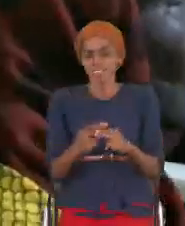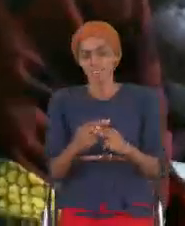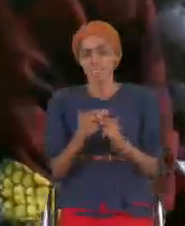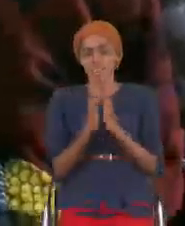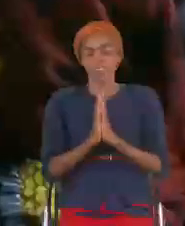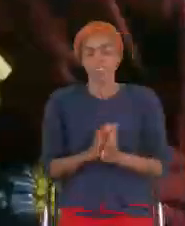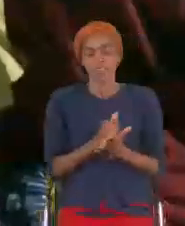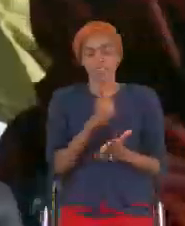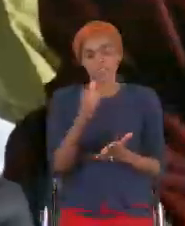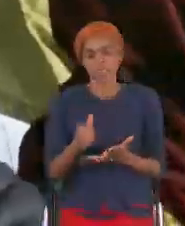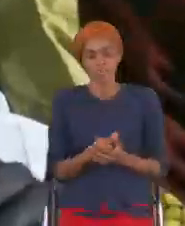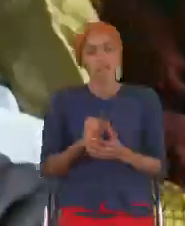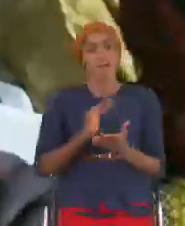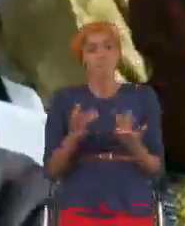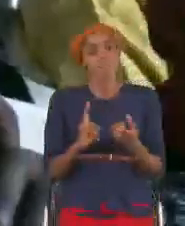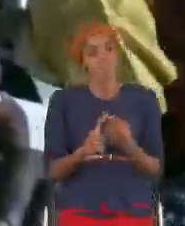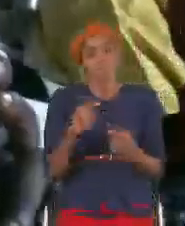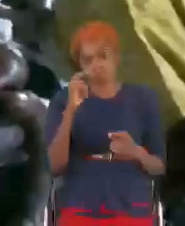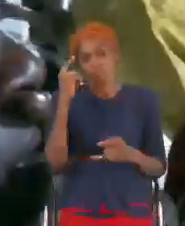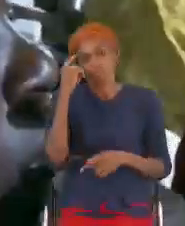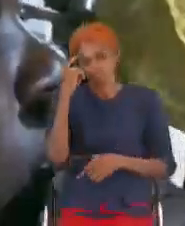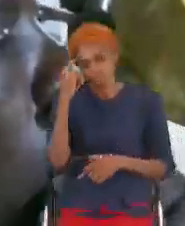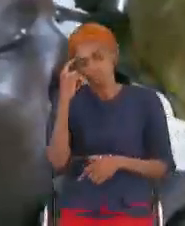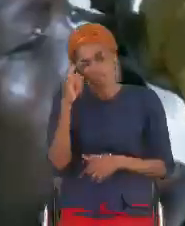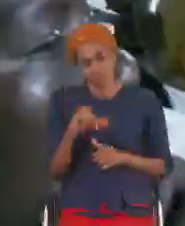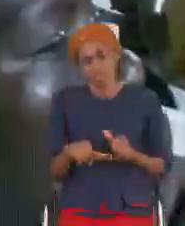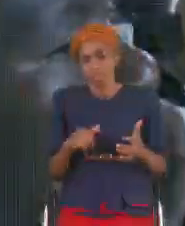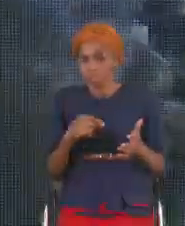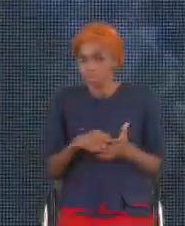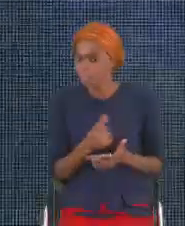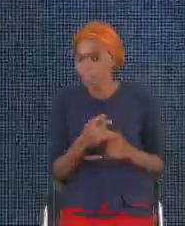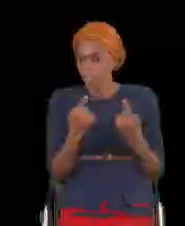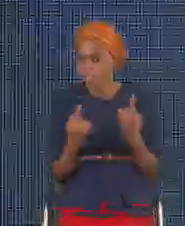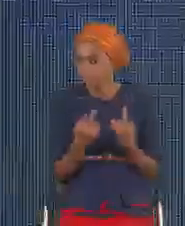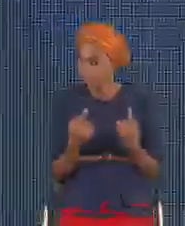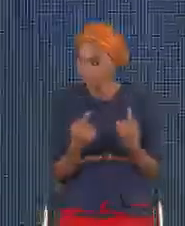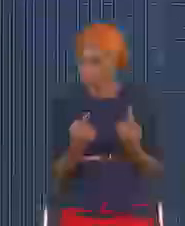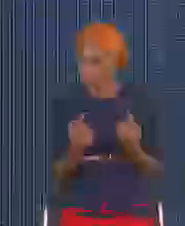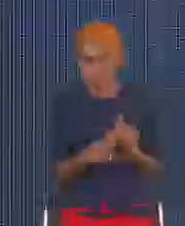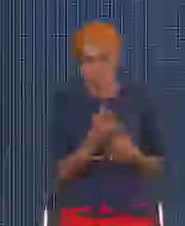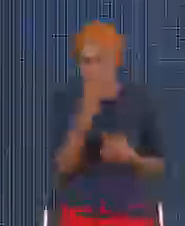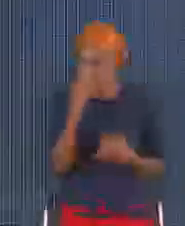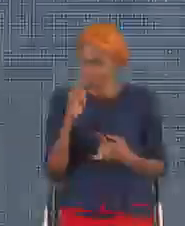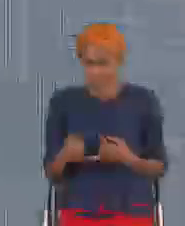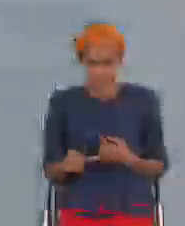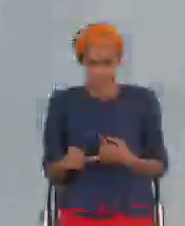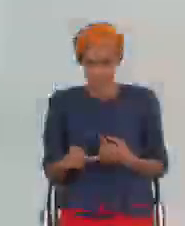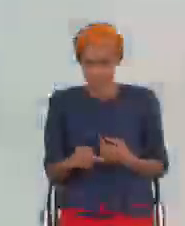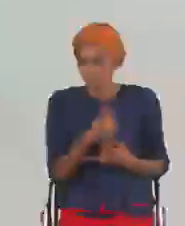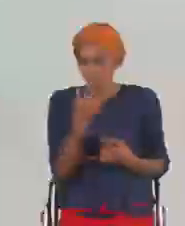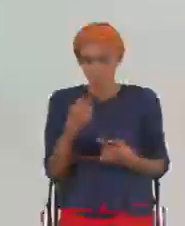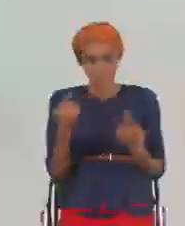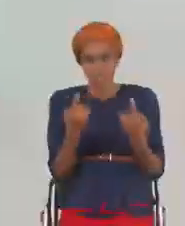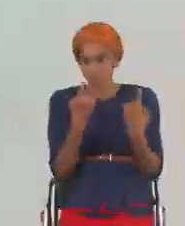name. I want you to think about any sin, any evil, any